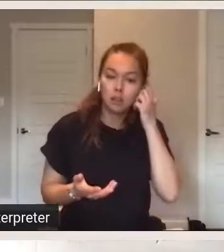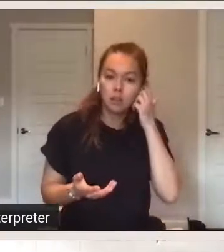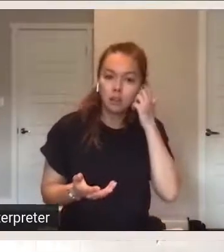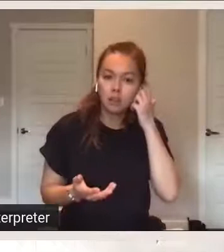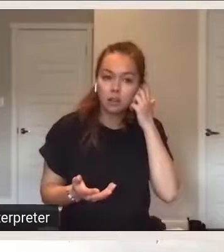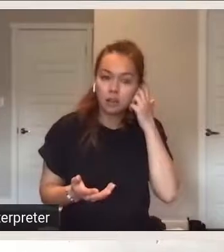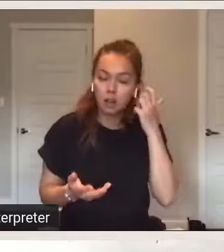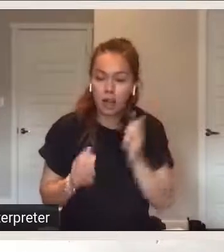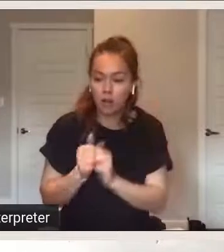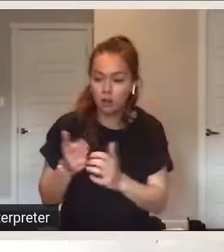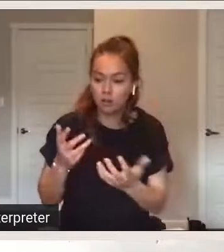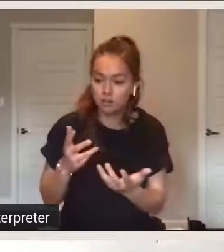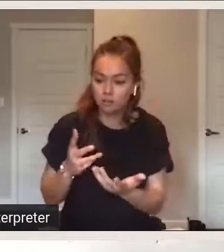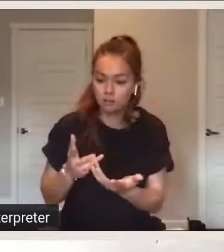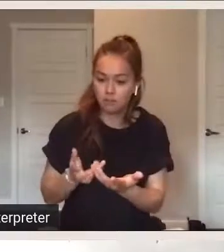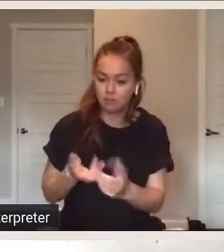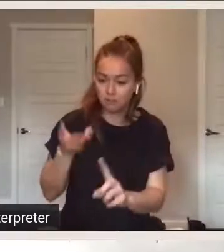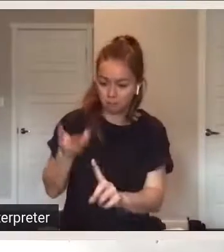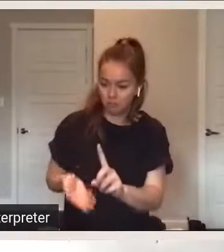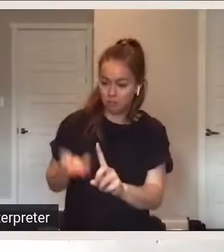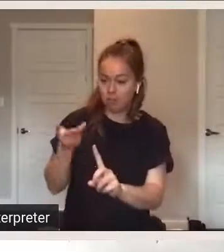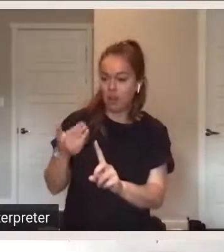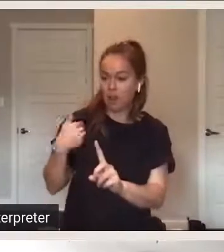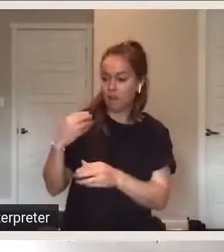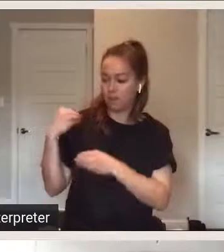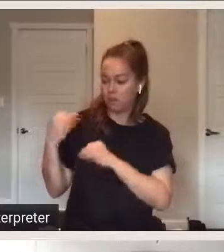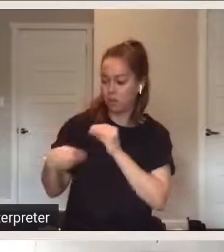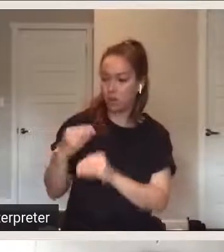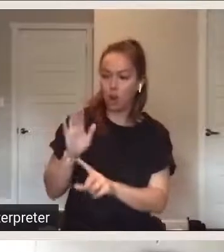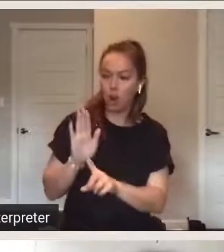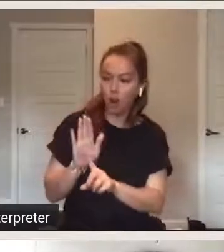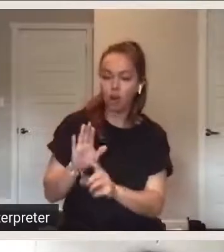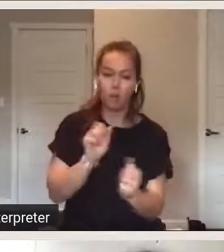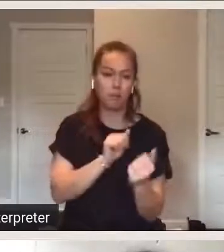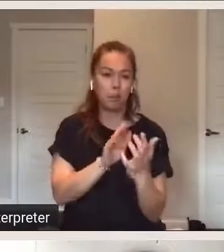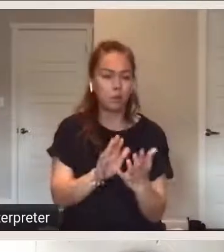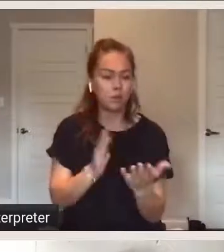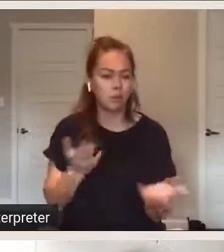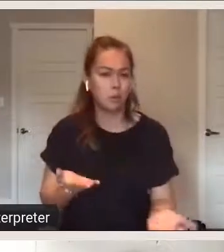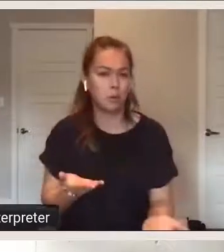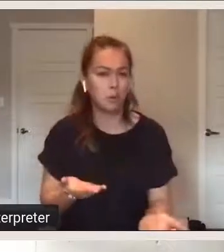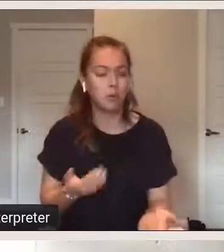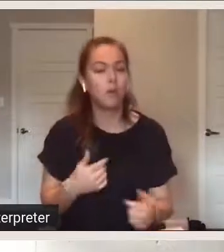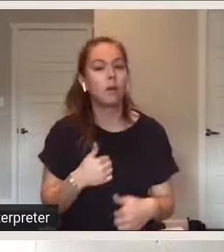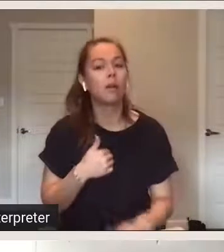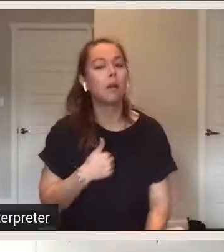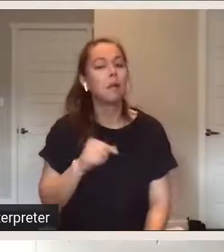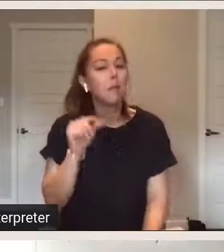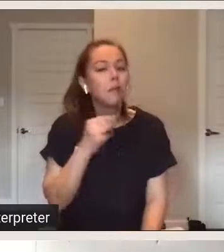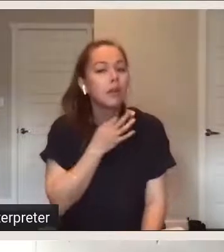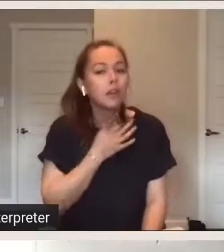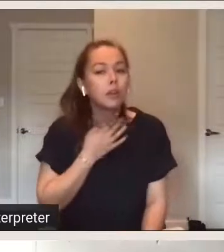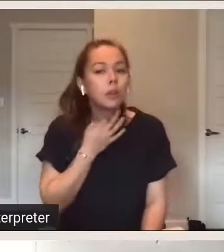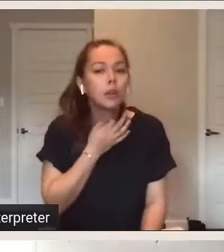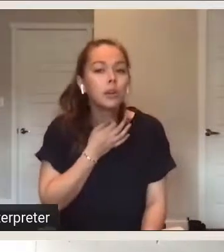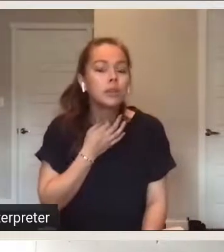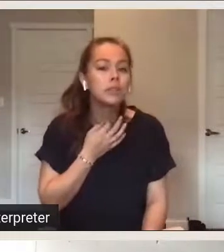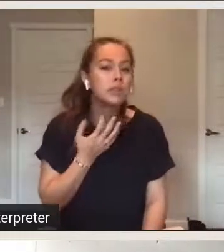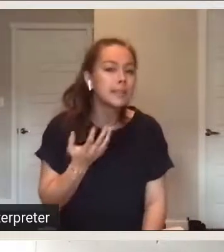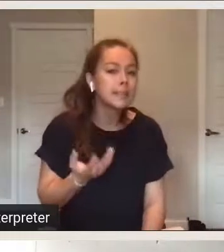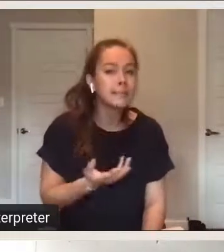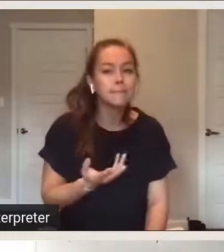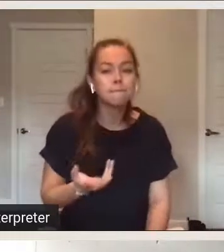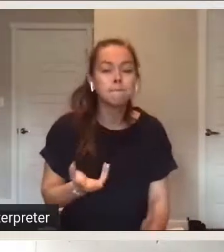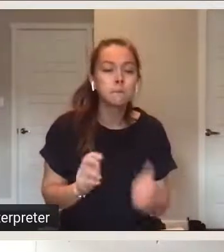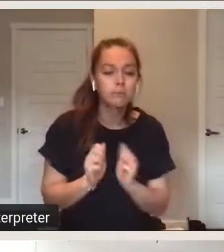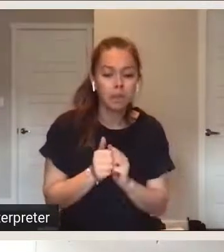uphold a tradition in her own ways. So I think on that, I am kind of curious in terms of how the